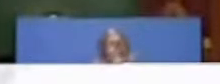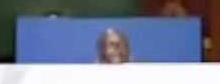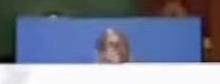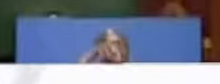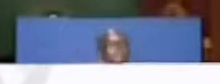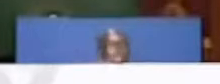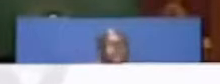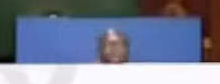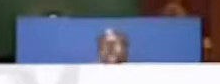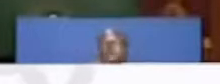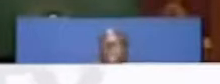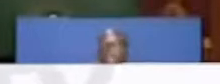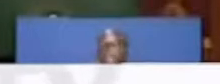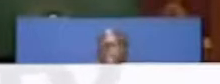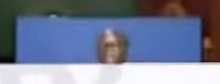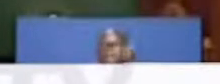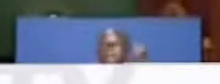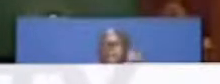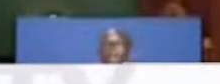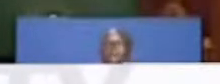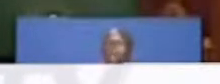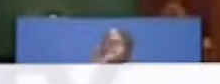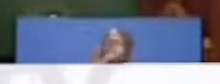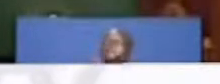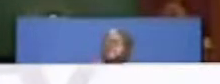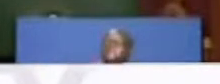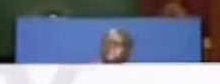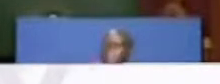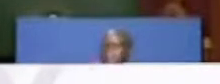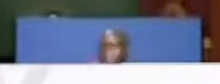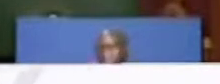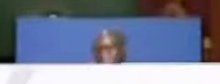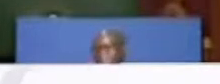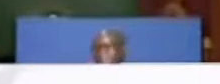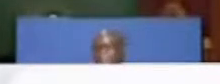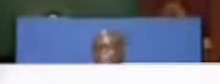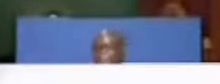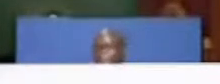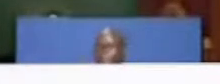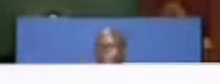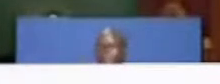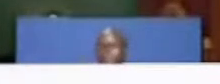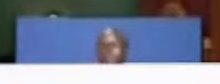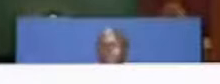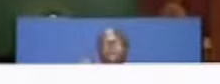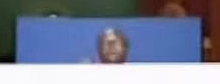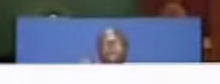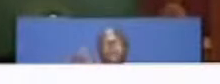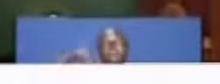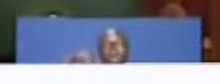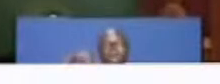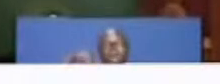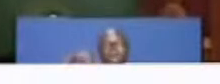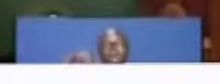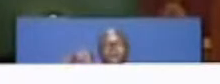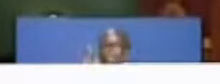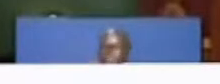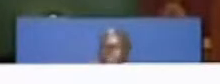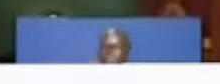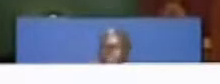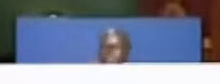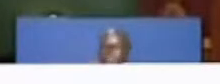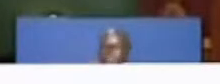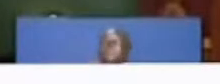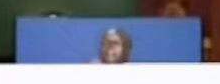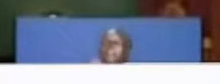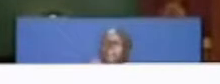bridges, and 27 viaducts. Together with the revival of the port of Kisumu, revamping the railway line